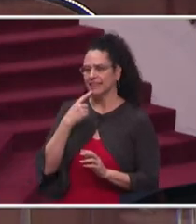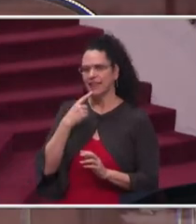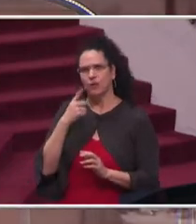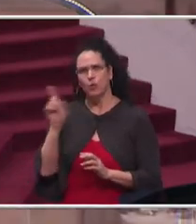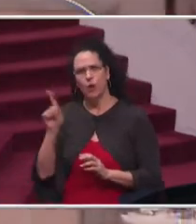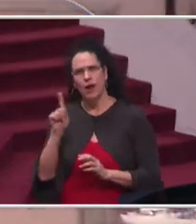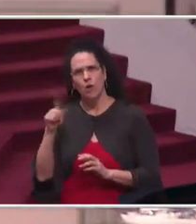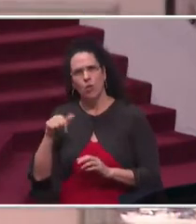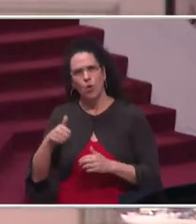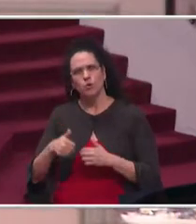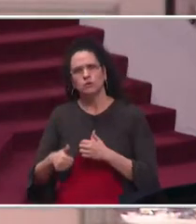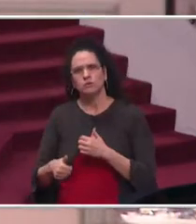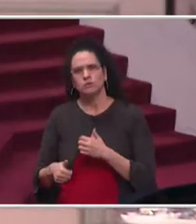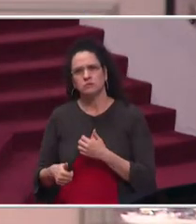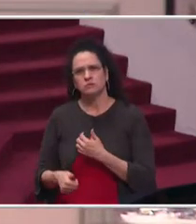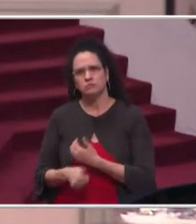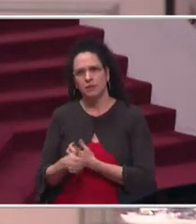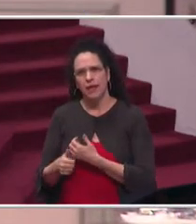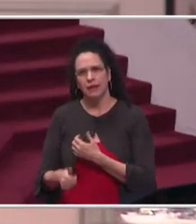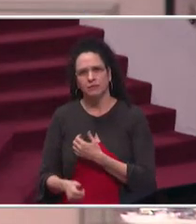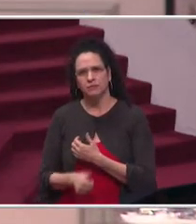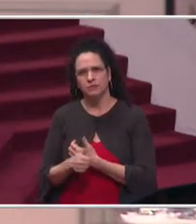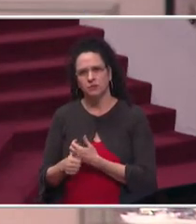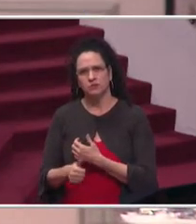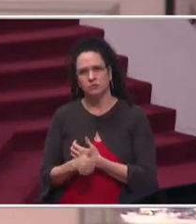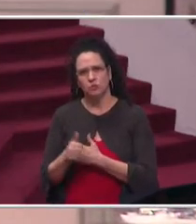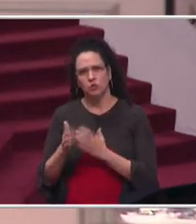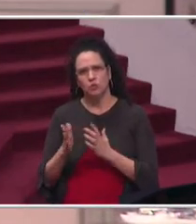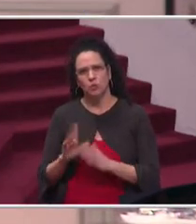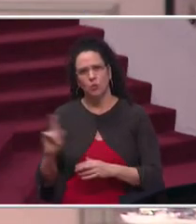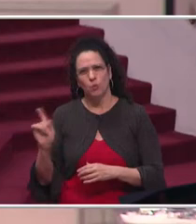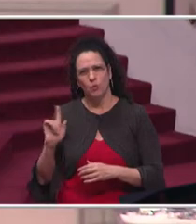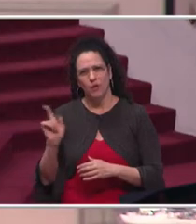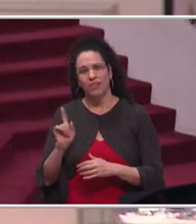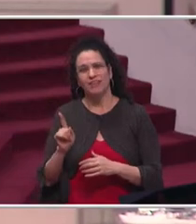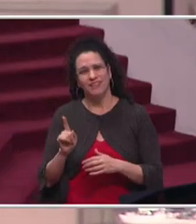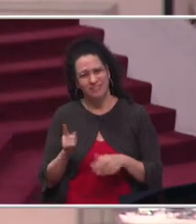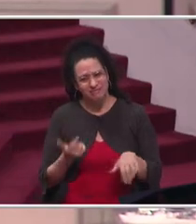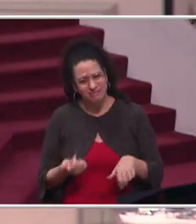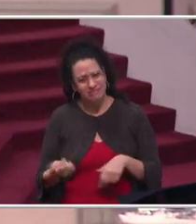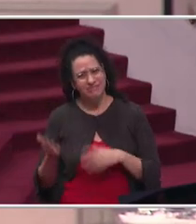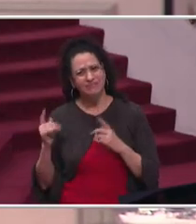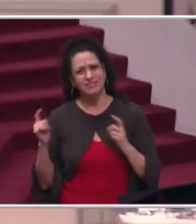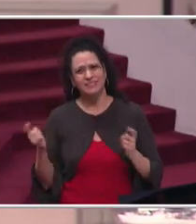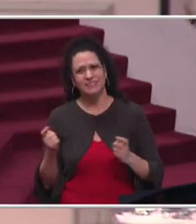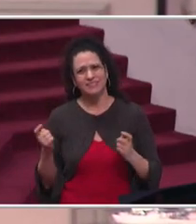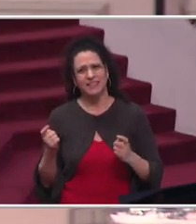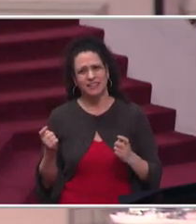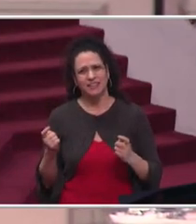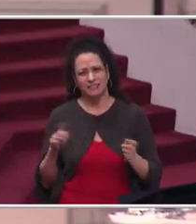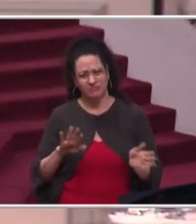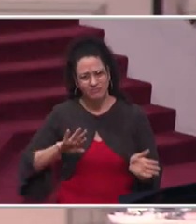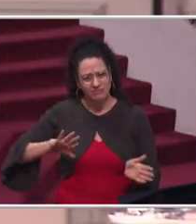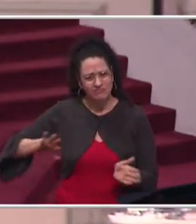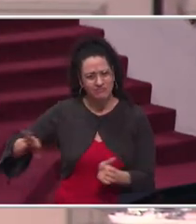said, go and sin no more. In other words, put this behind you. Turn over a new chapter in your life.